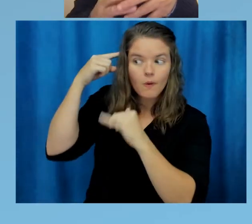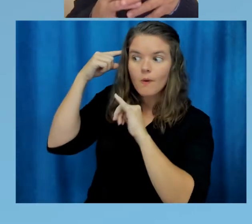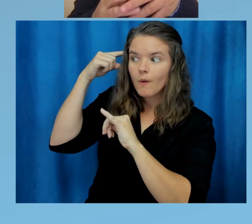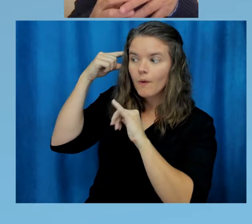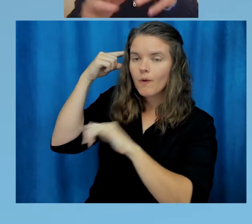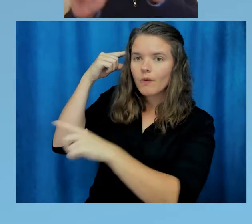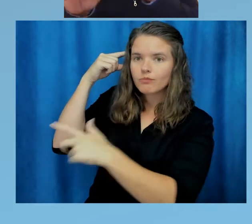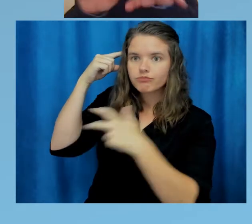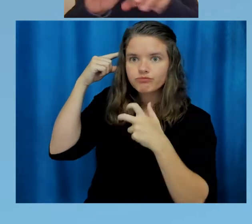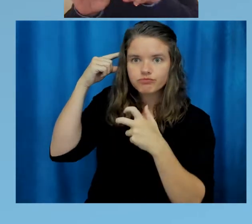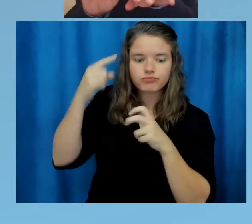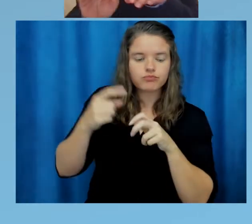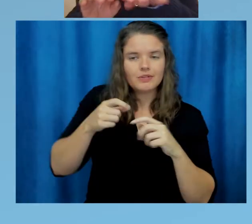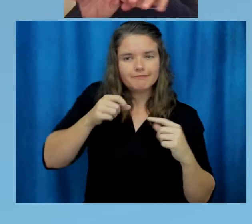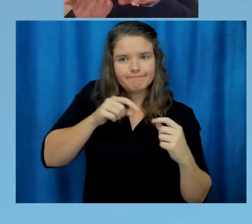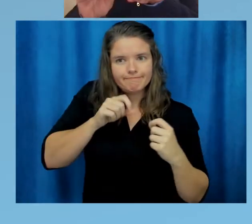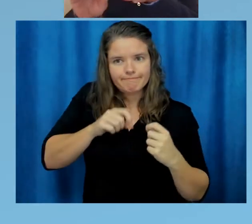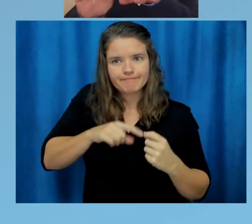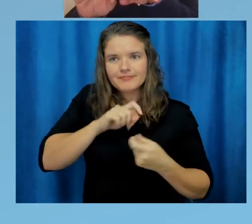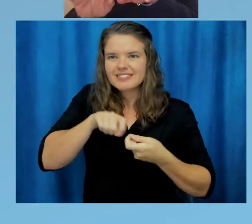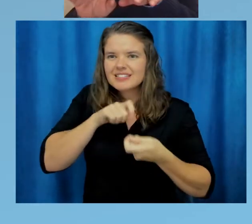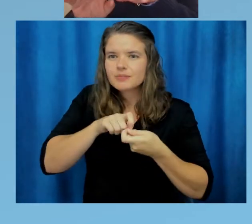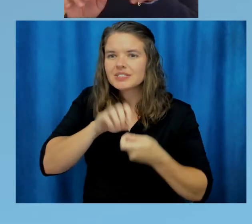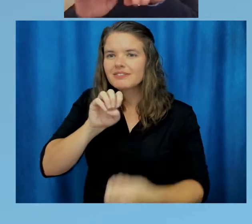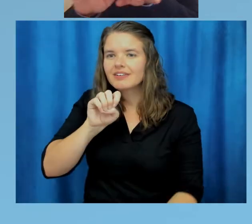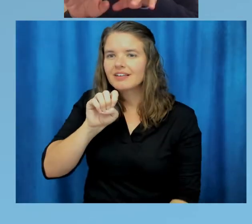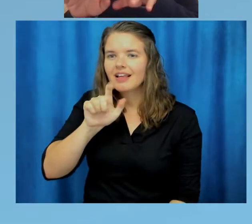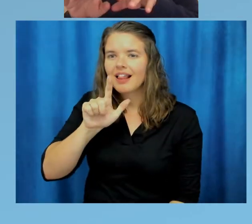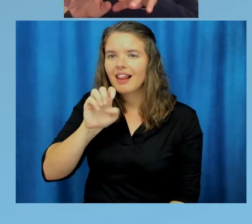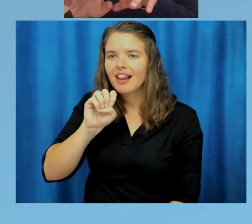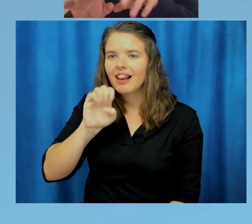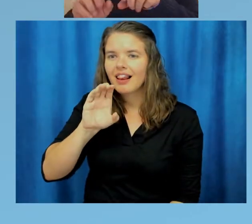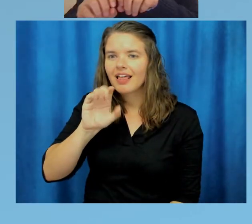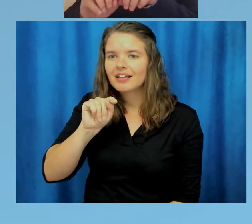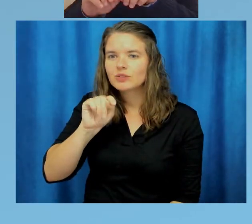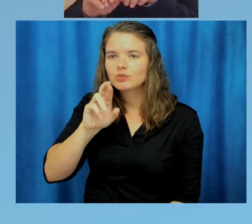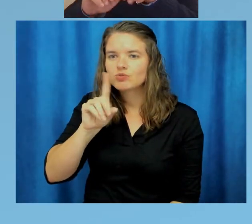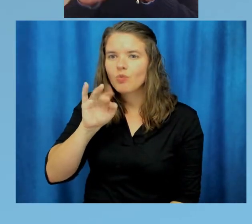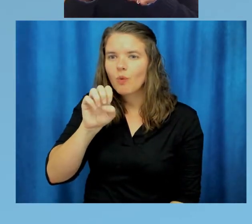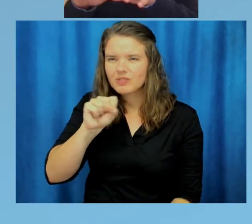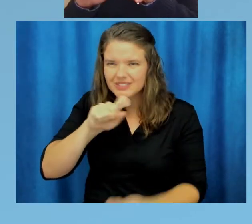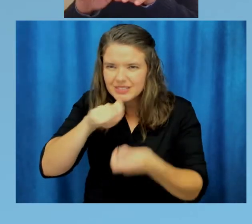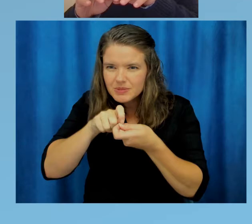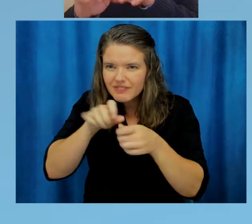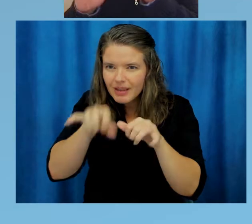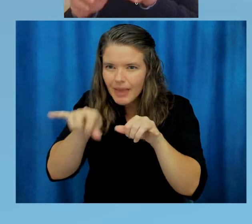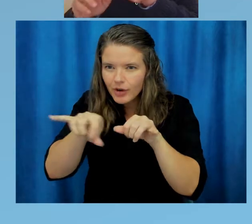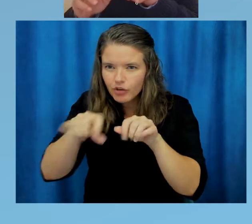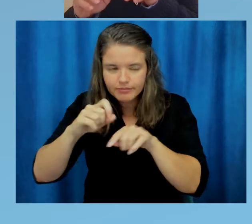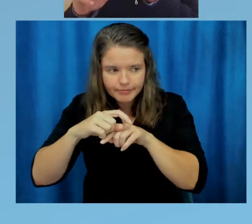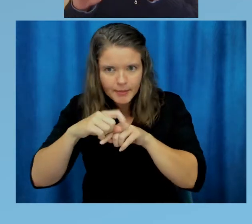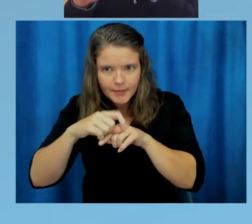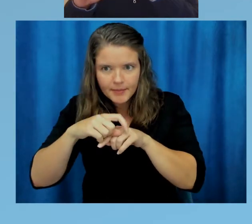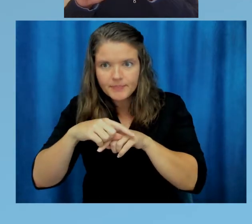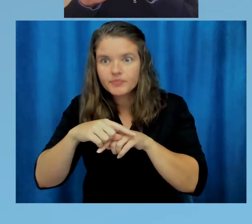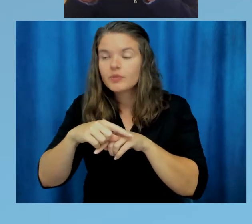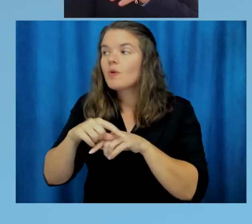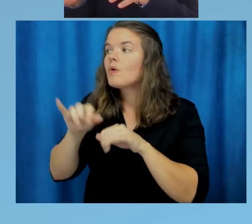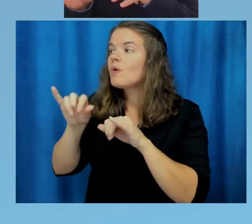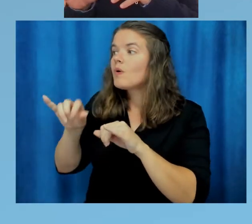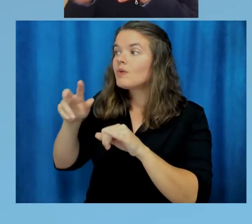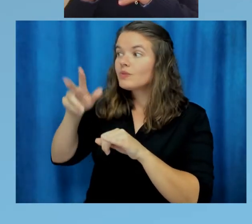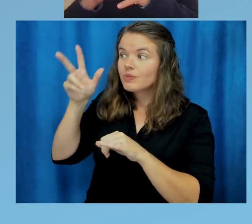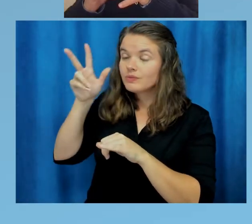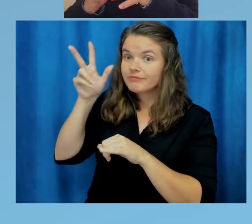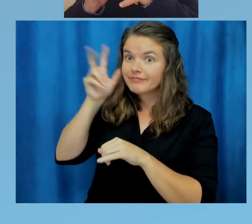basically says like, okay, we're going to fire off these electrodes in this pattern so that the hearing nerve will send